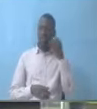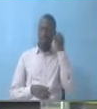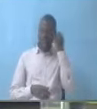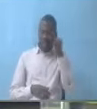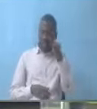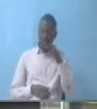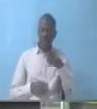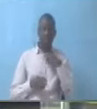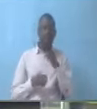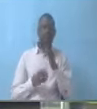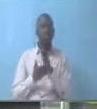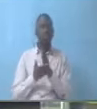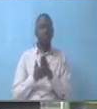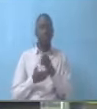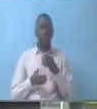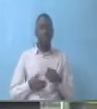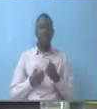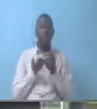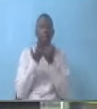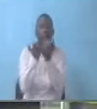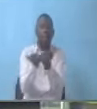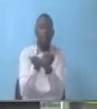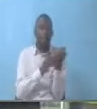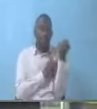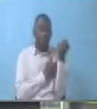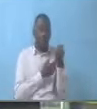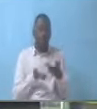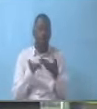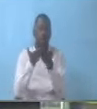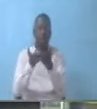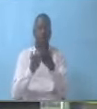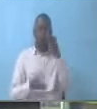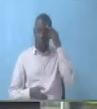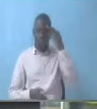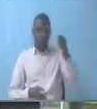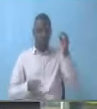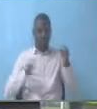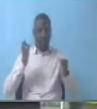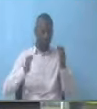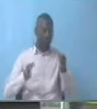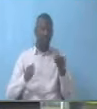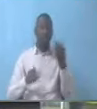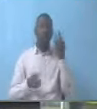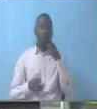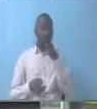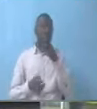Attorney General. Agreed. While you were Attorney General. Yes. So, lima leral fi rek moy